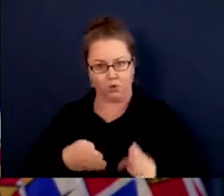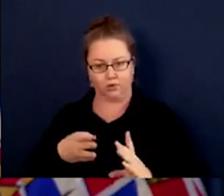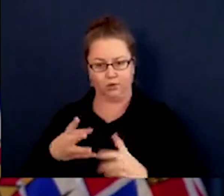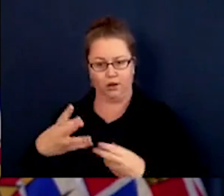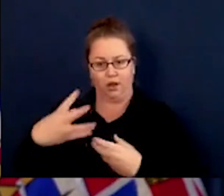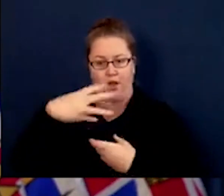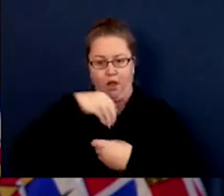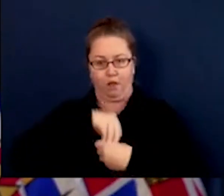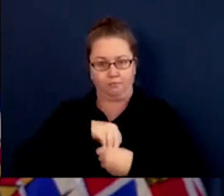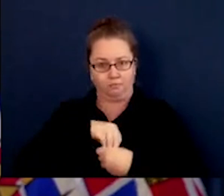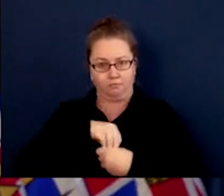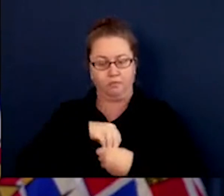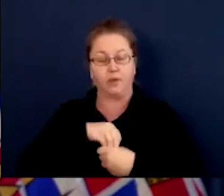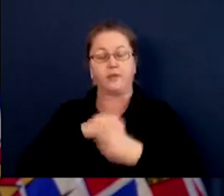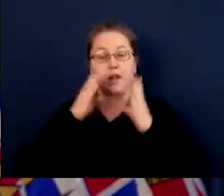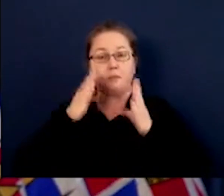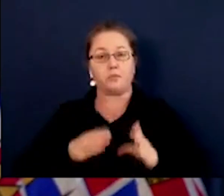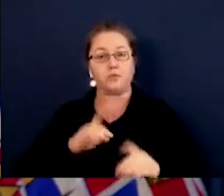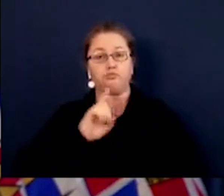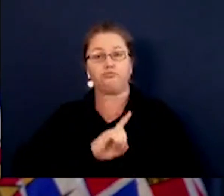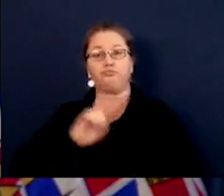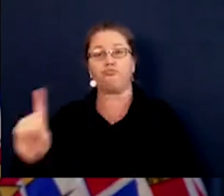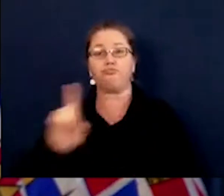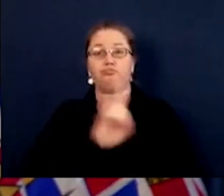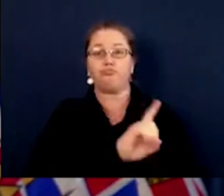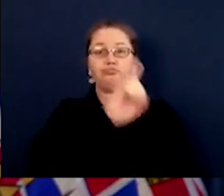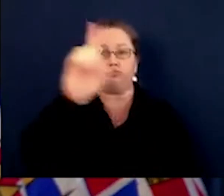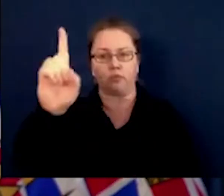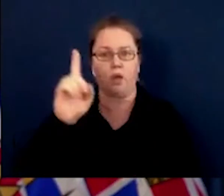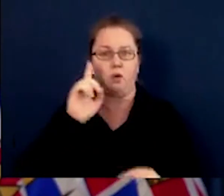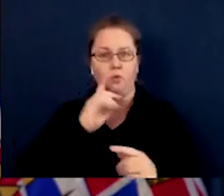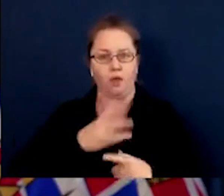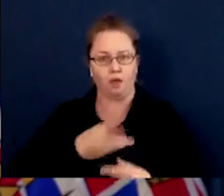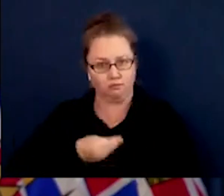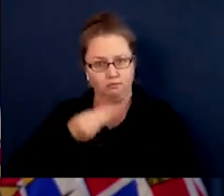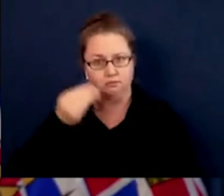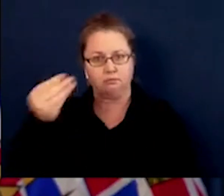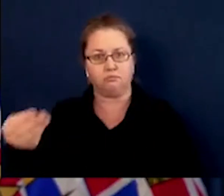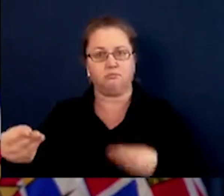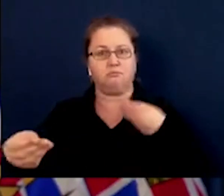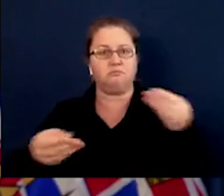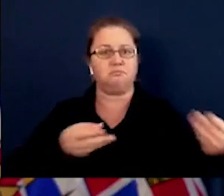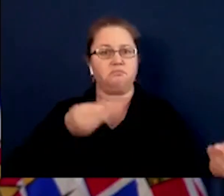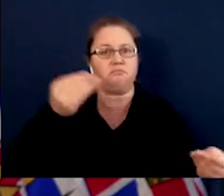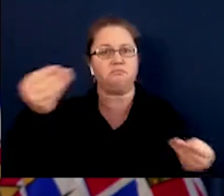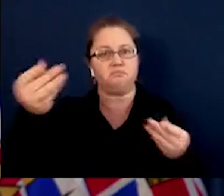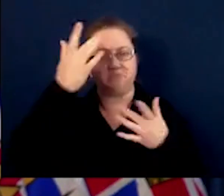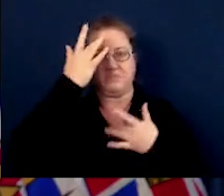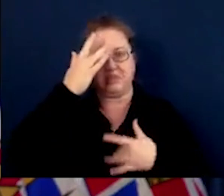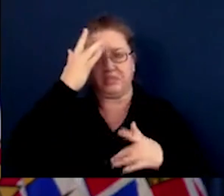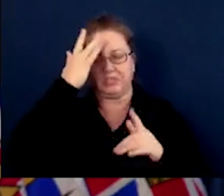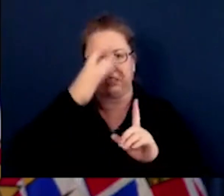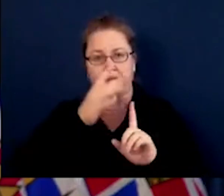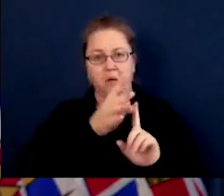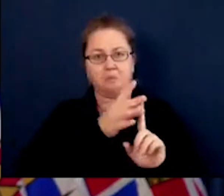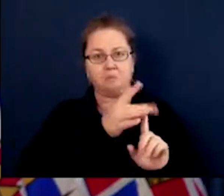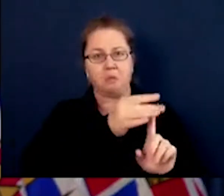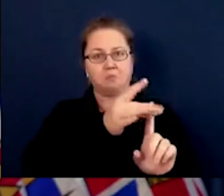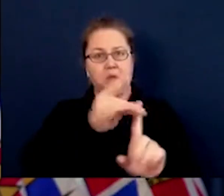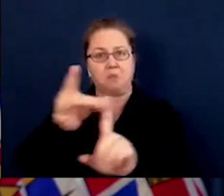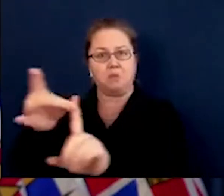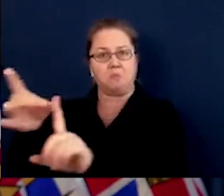And we have seen that spread to all parts of this province, and we've seen it spread from other provinces here,